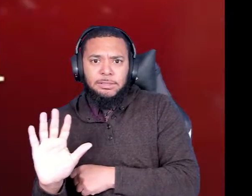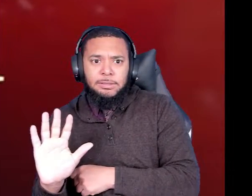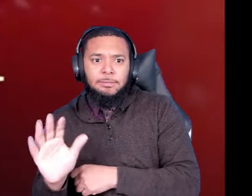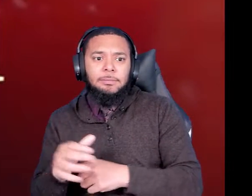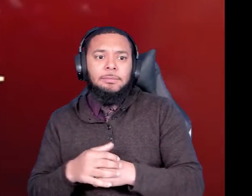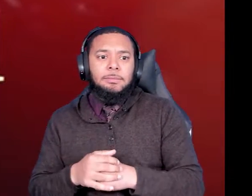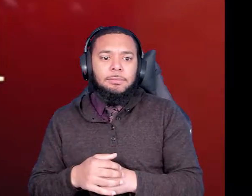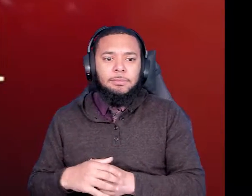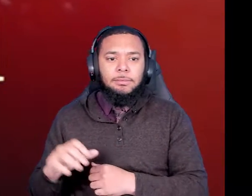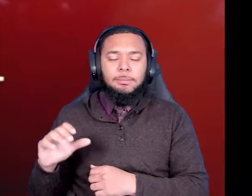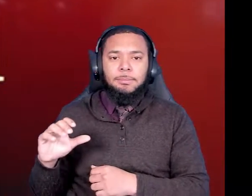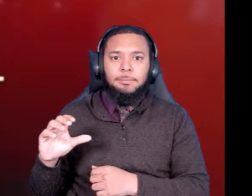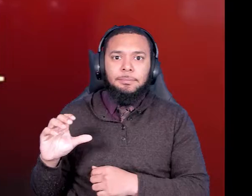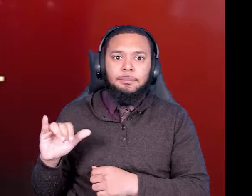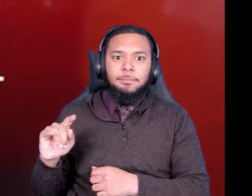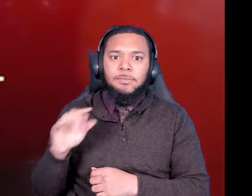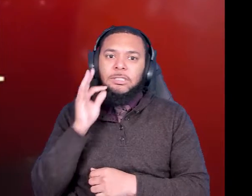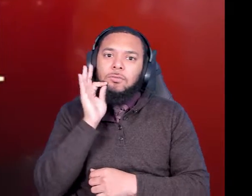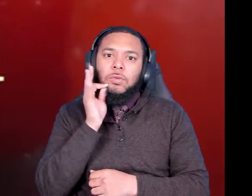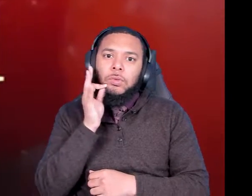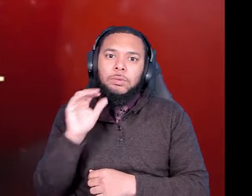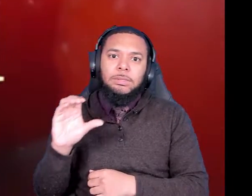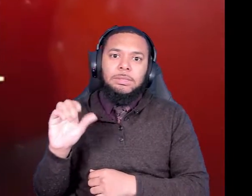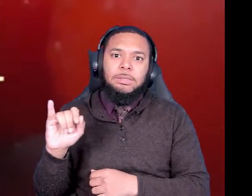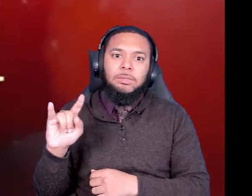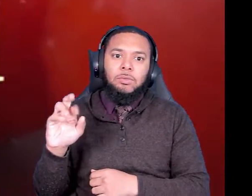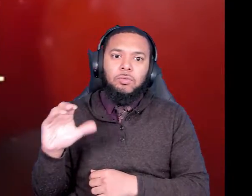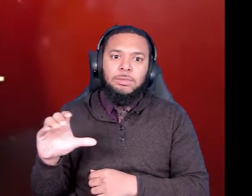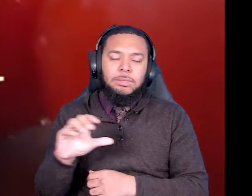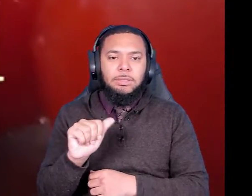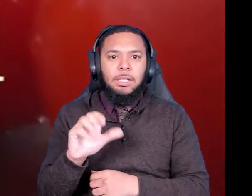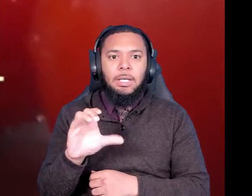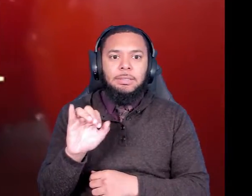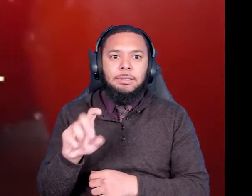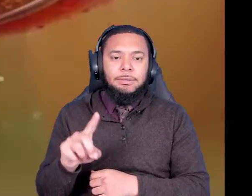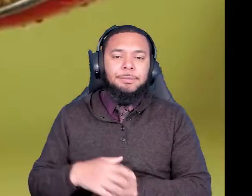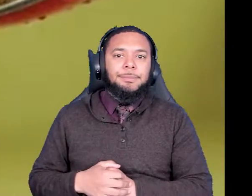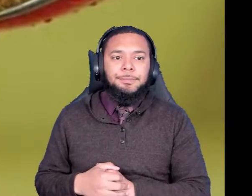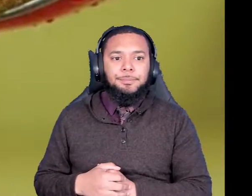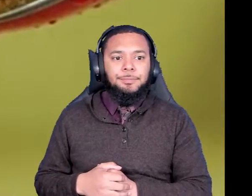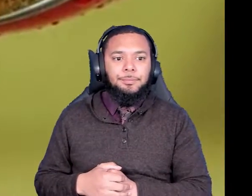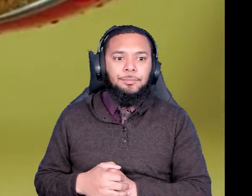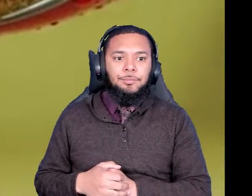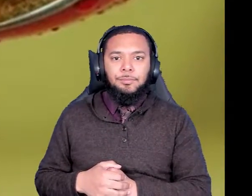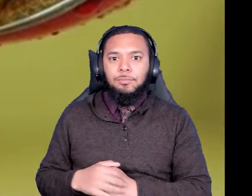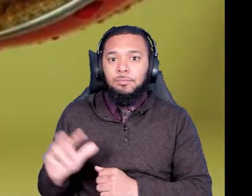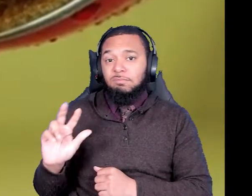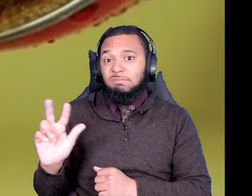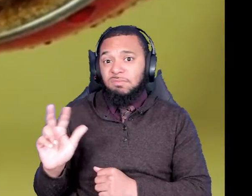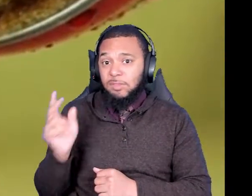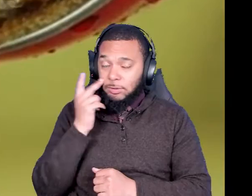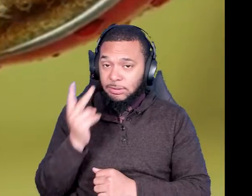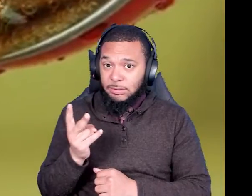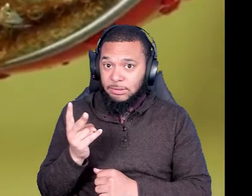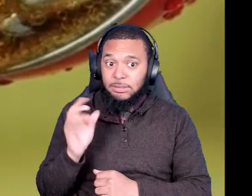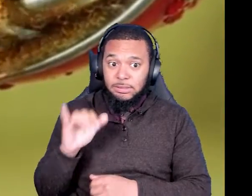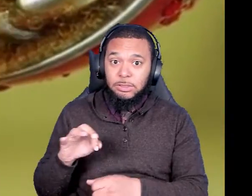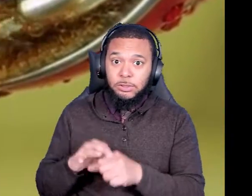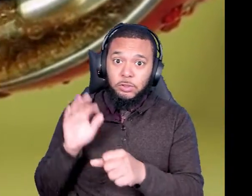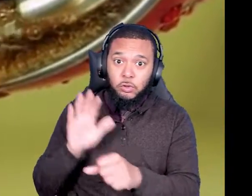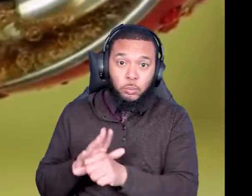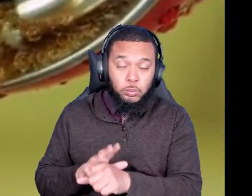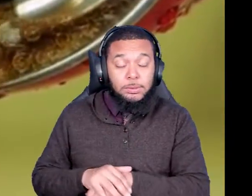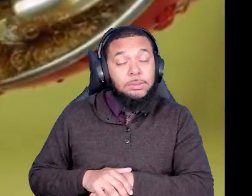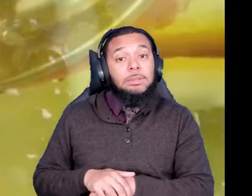to get into your citric acids like you would find in a tomato. And then around 3, you're going to get into